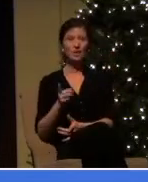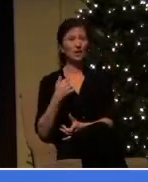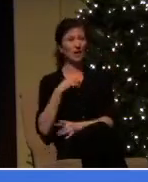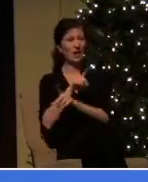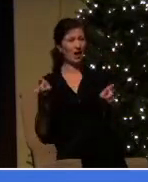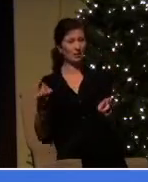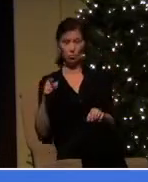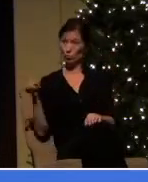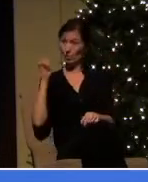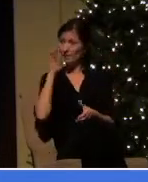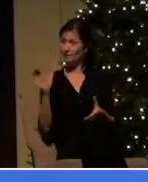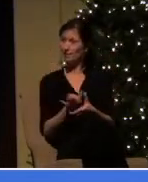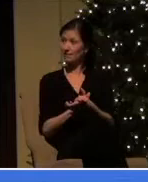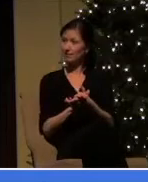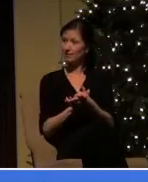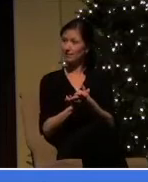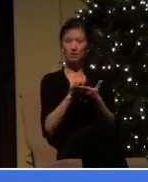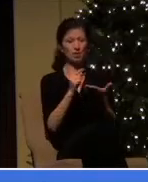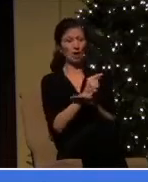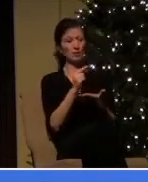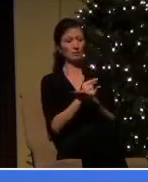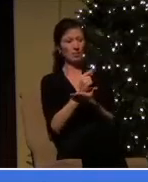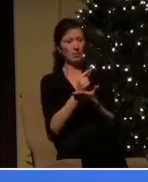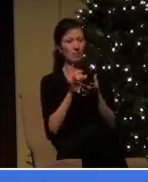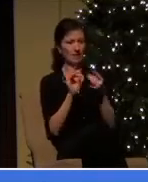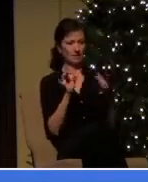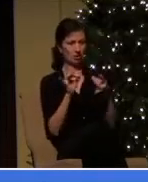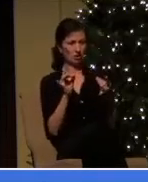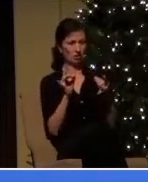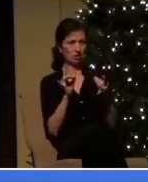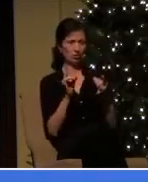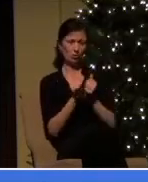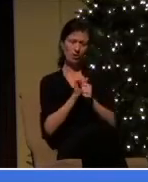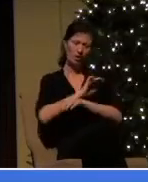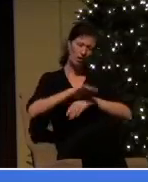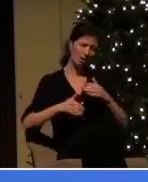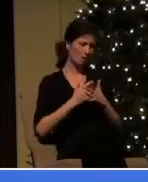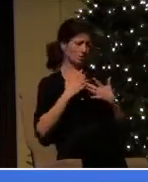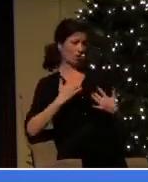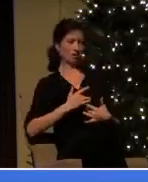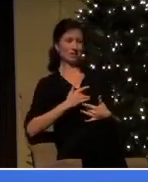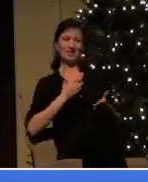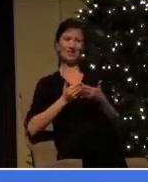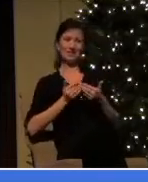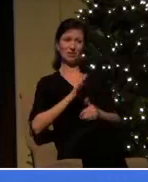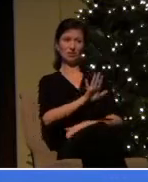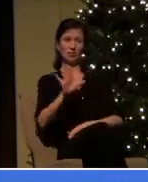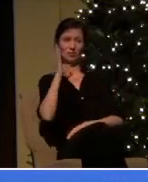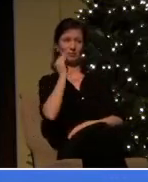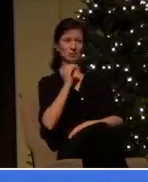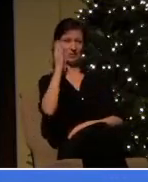believe the message of the gospel? Do you believe with all your heart, regardless of your own experience,